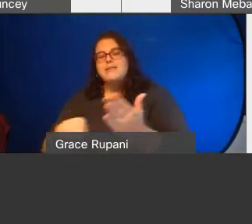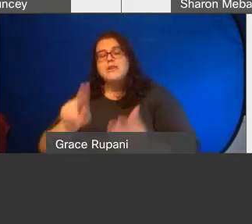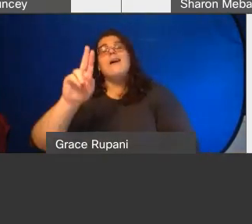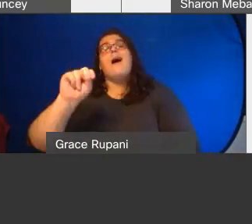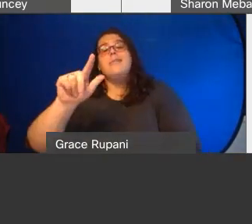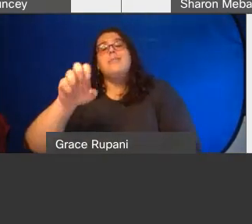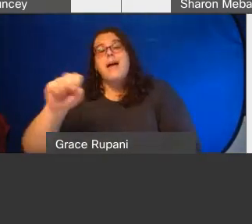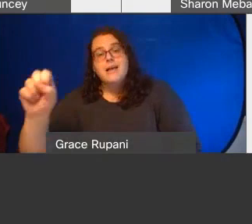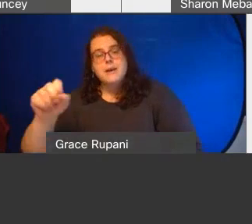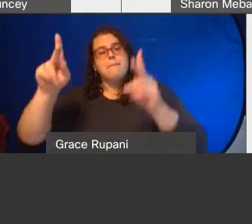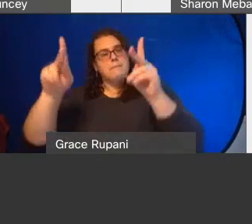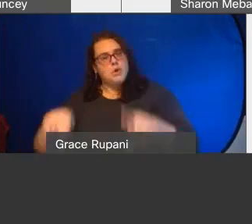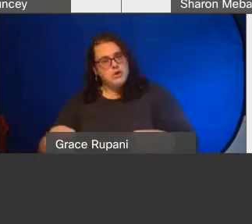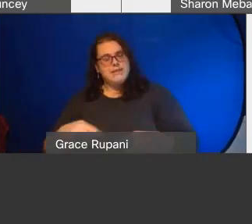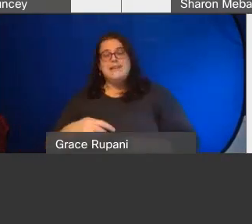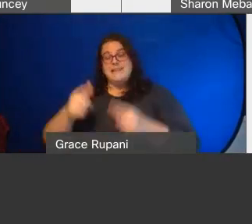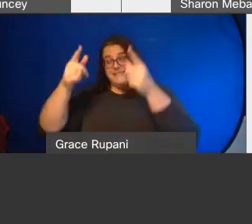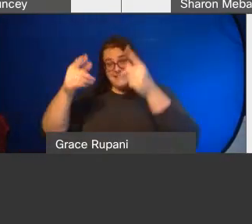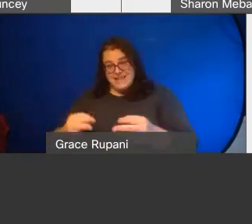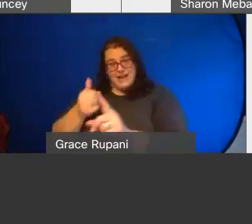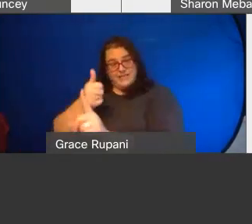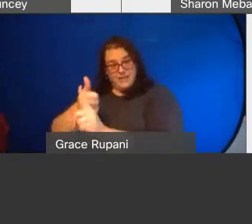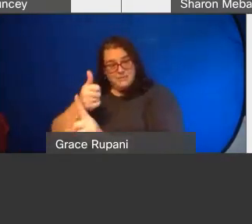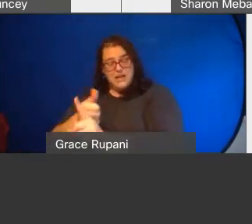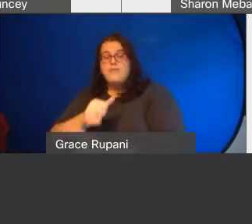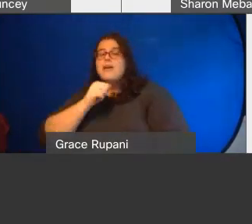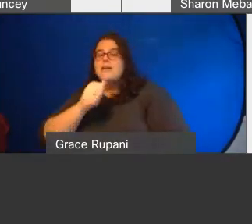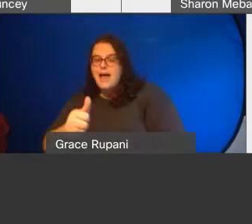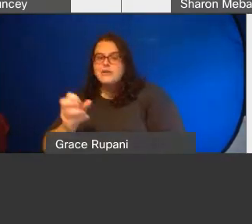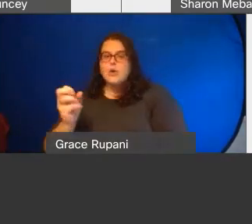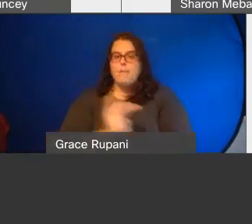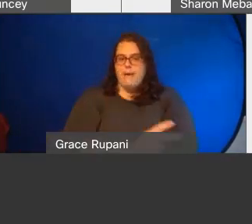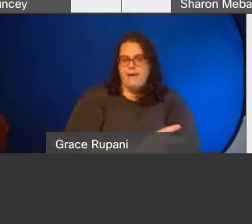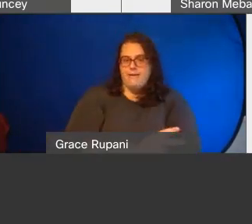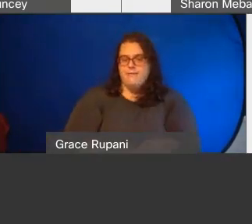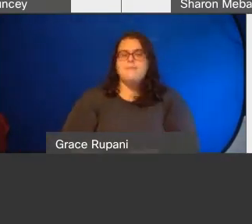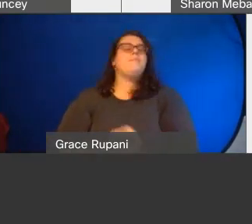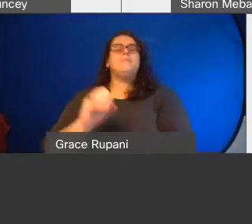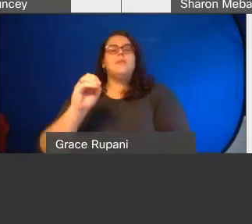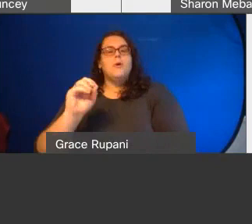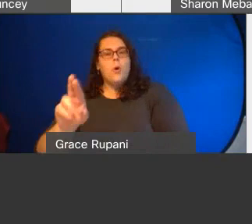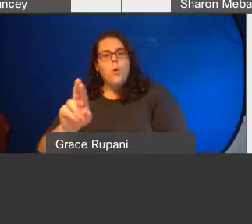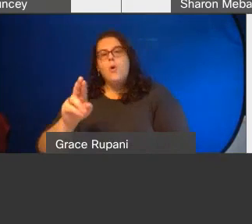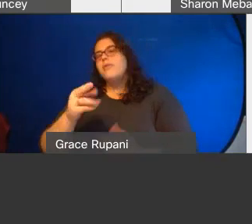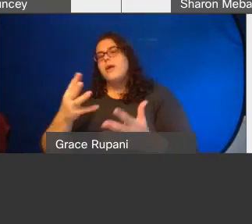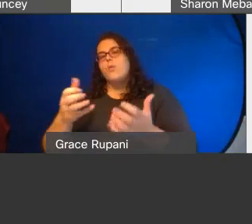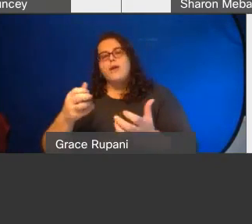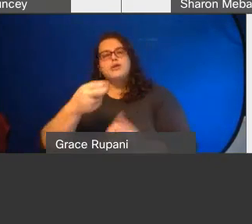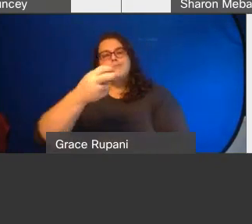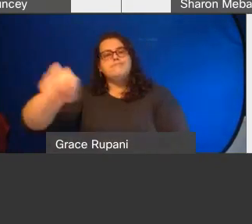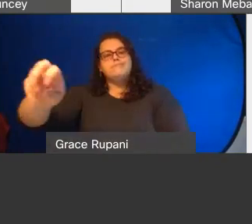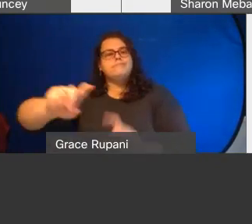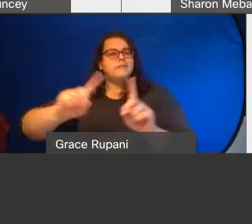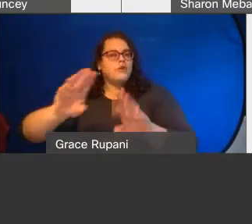not return, or the person seeking to go into another provider.